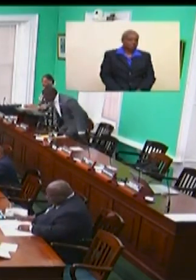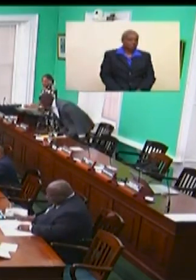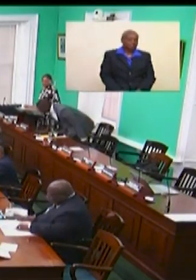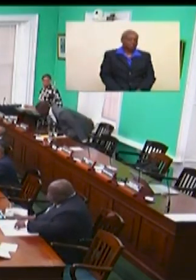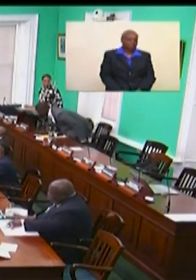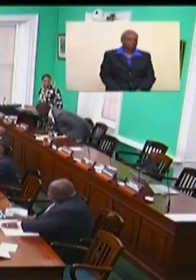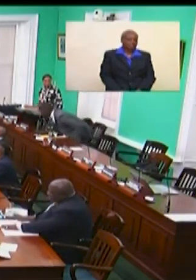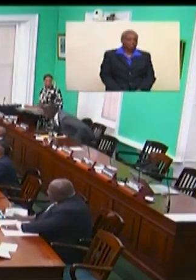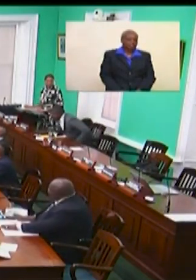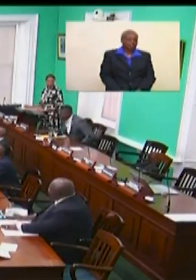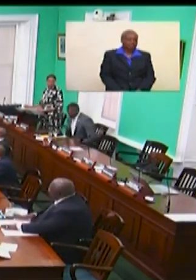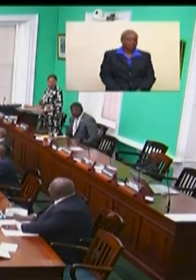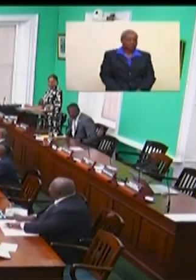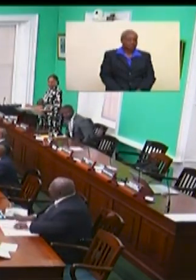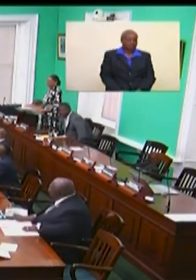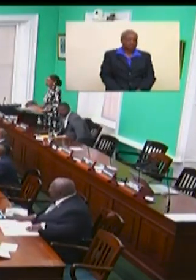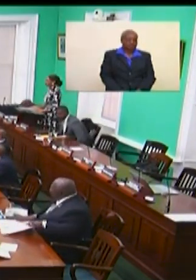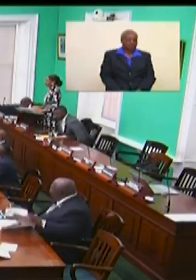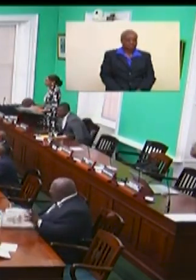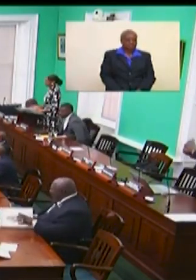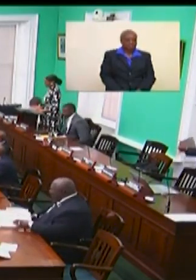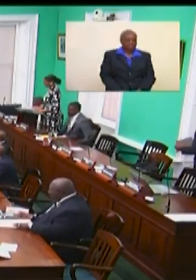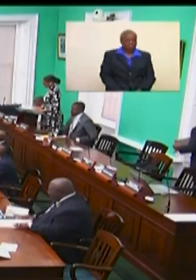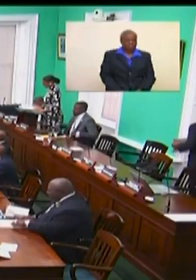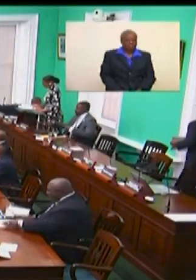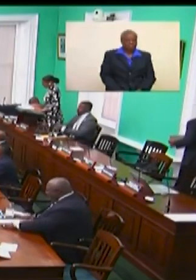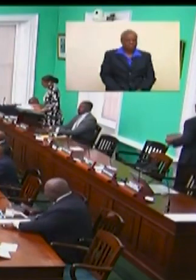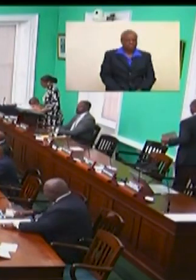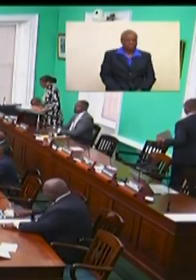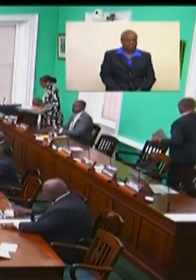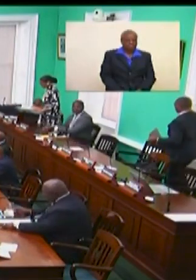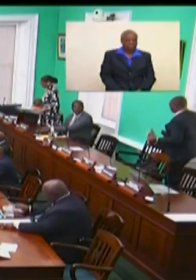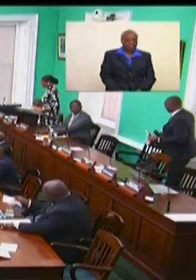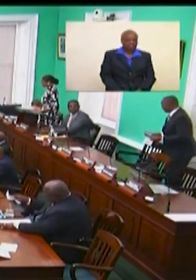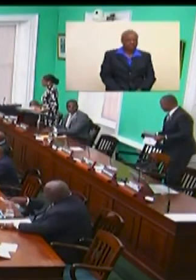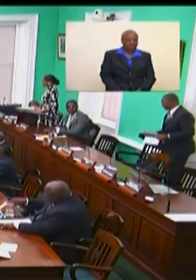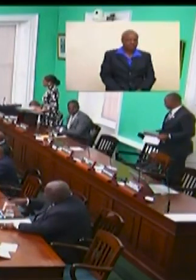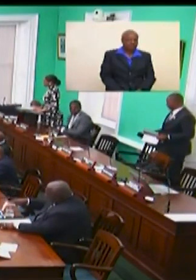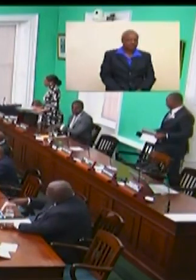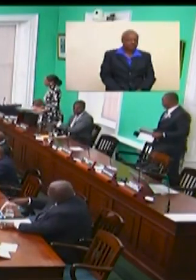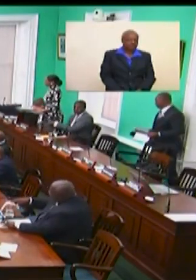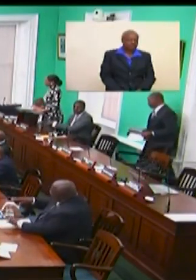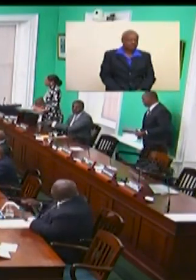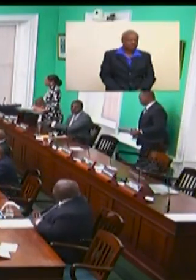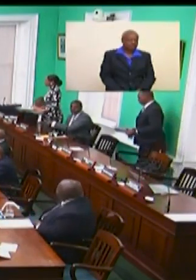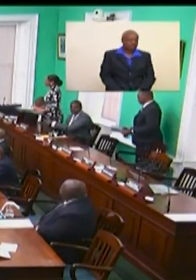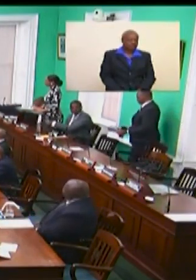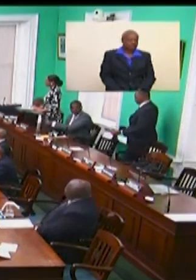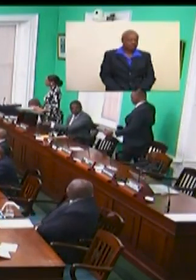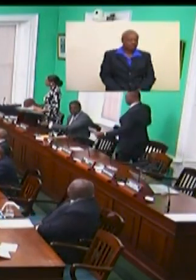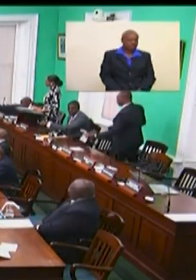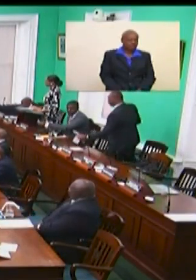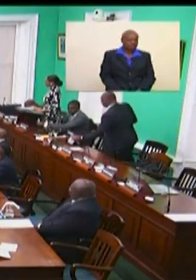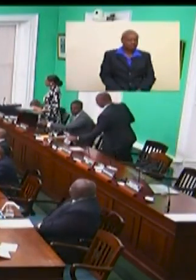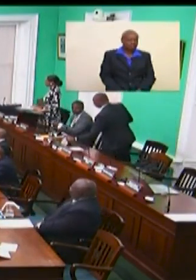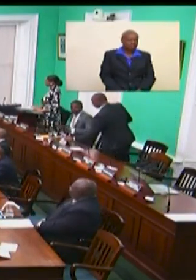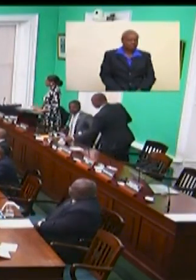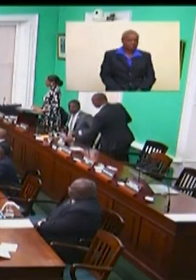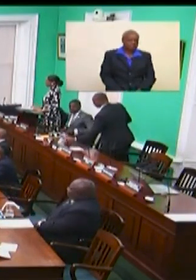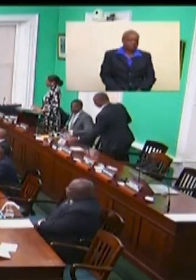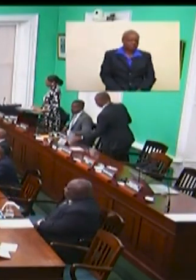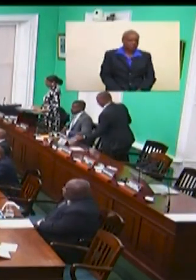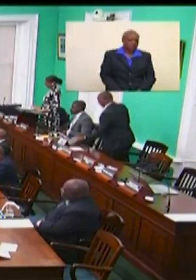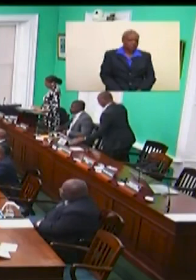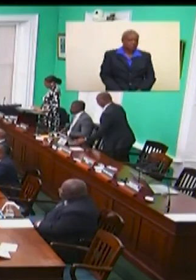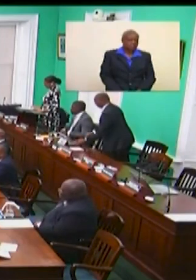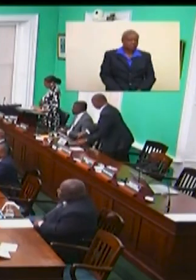Yeah, you could go. I give you an invitation. The chair recognizes, don't make me mad today now. The